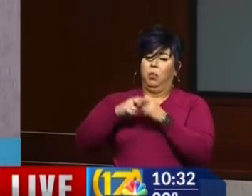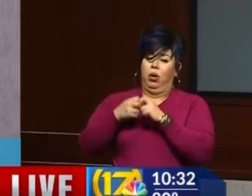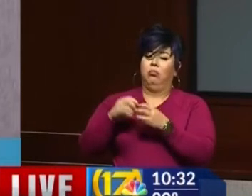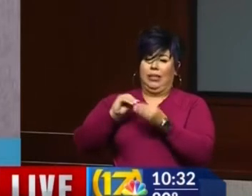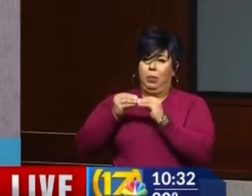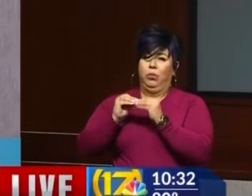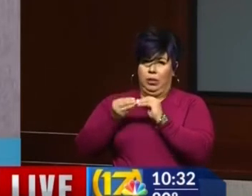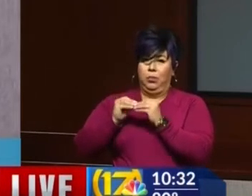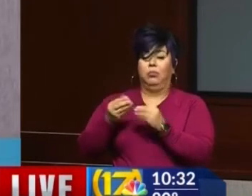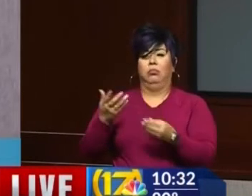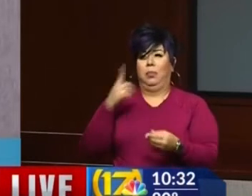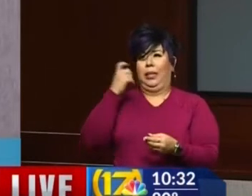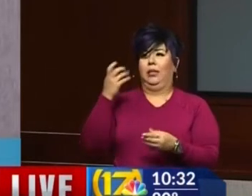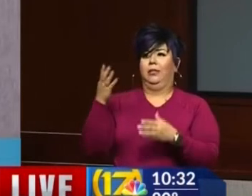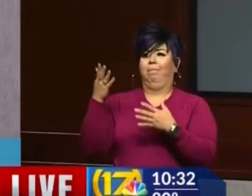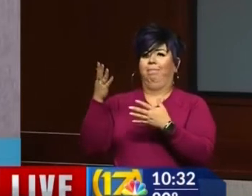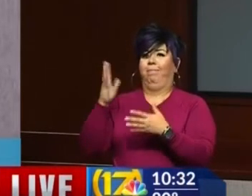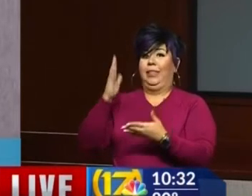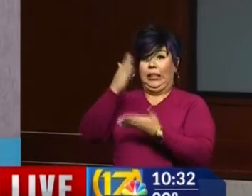health group.